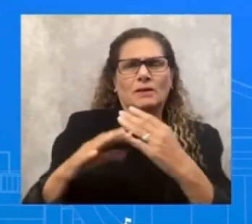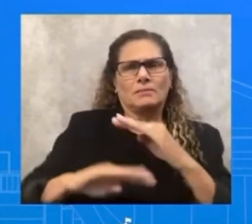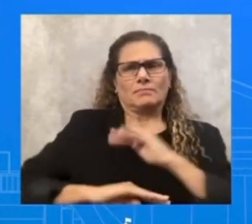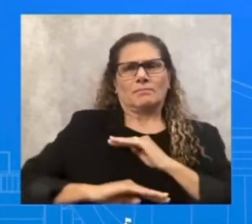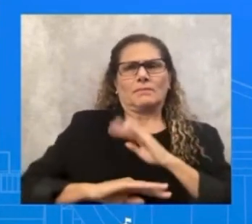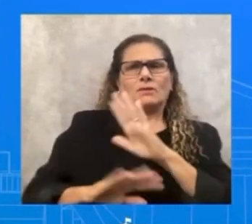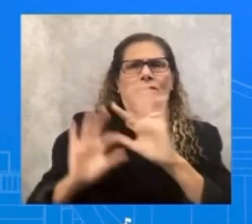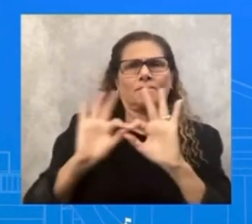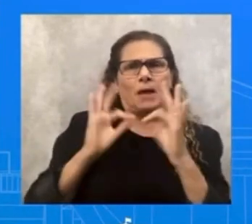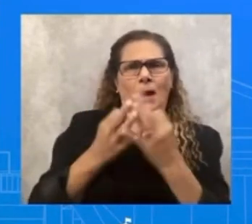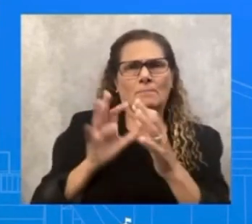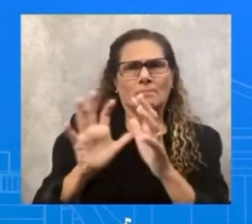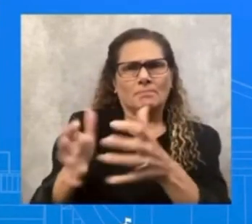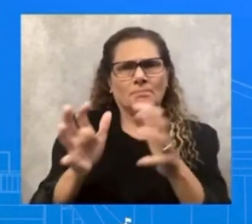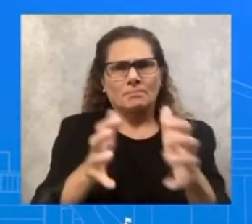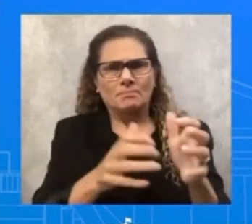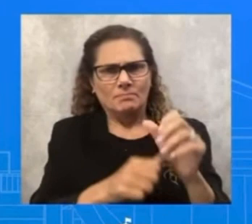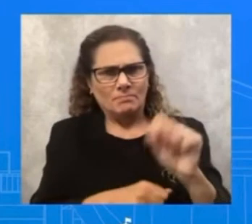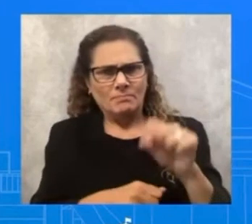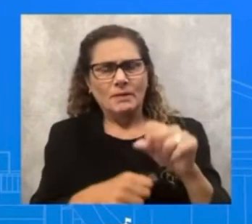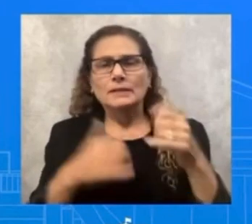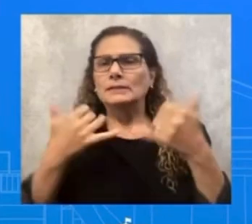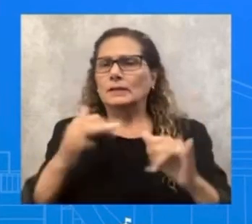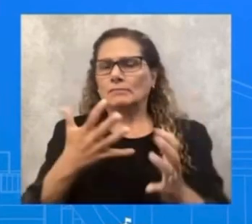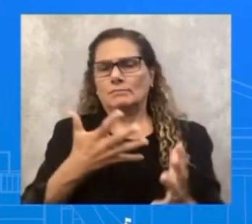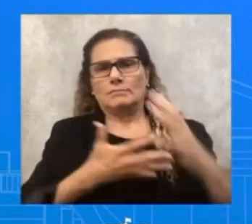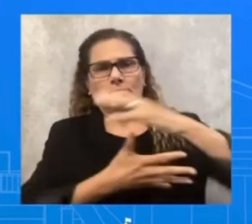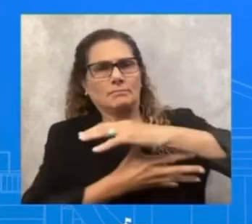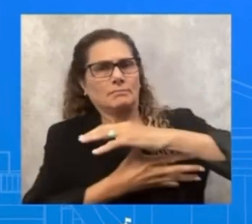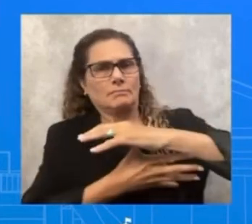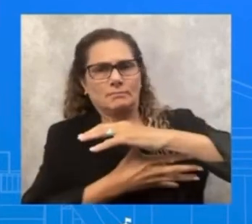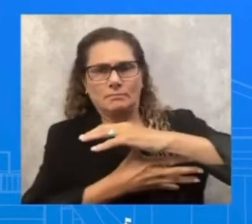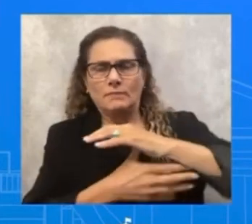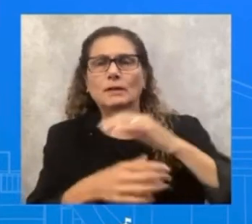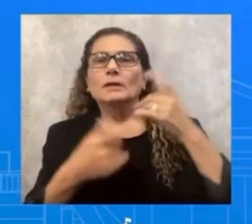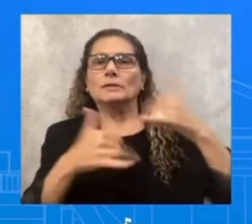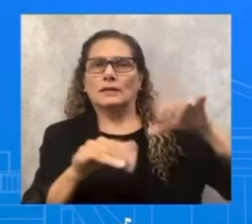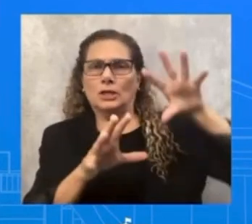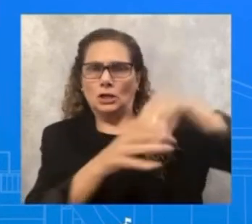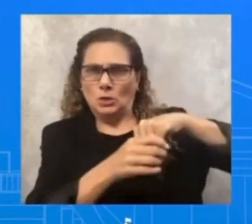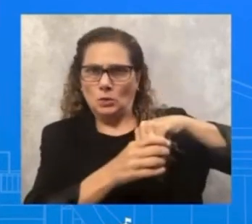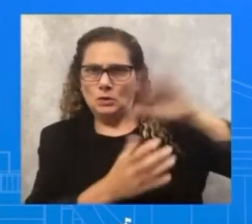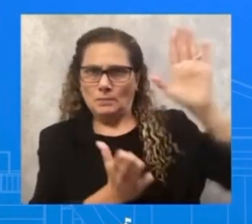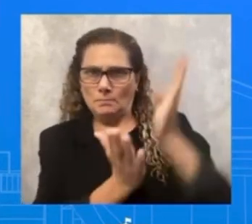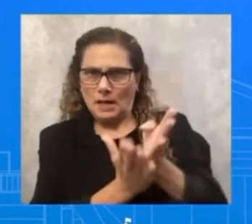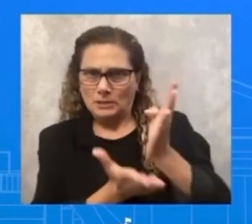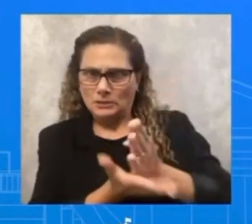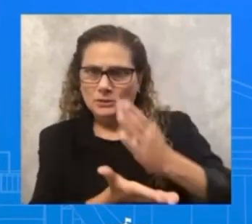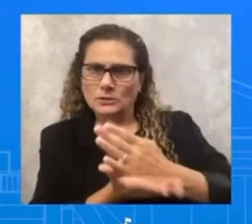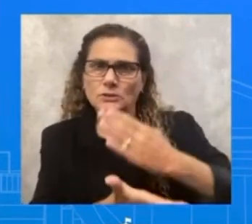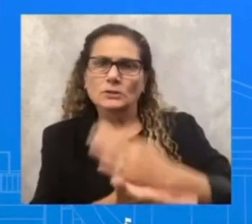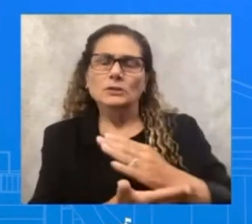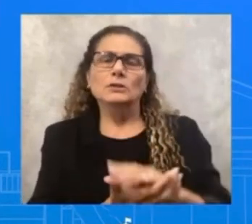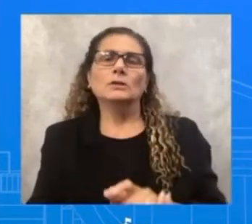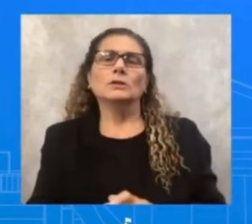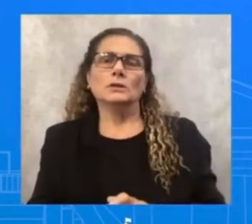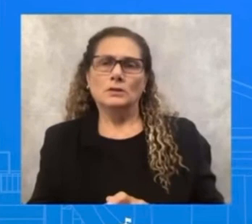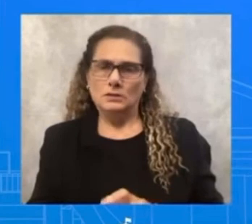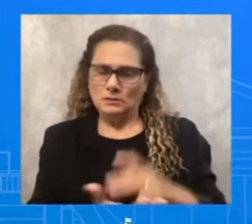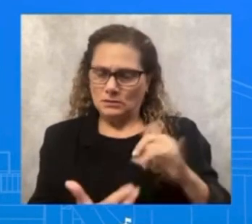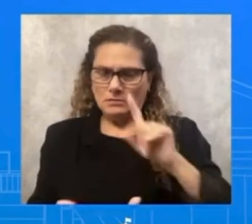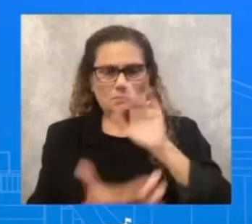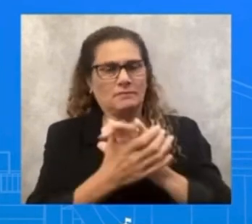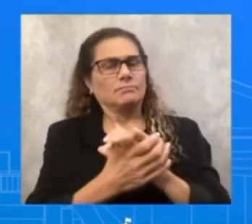those a priority by putting them in the budget. The president believes in these provisions and believes in ensuring that families can balance